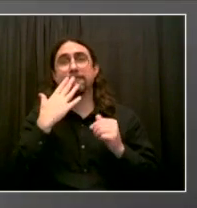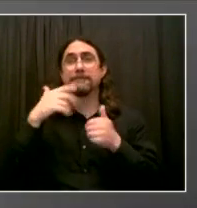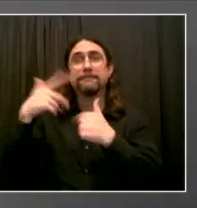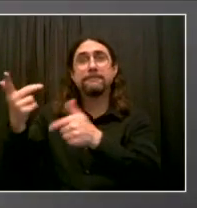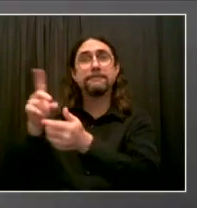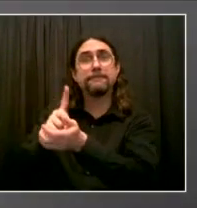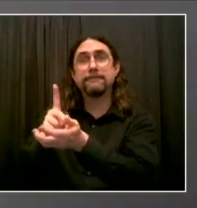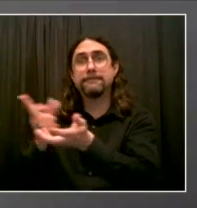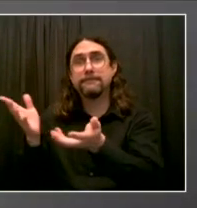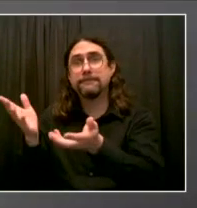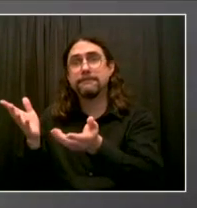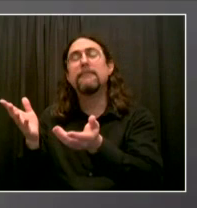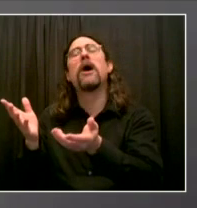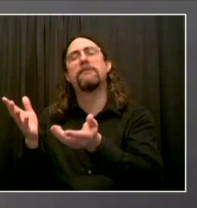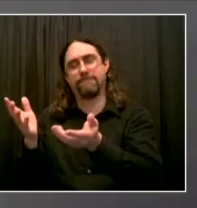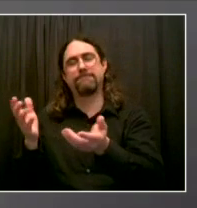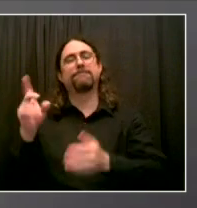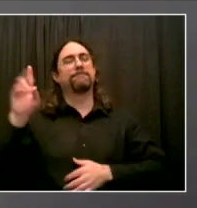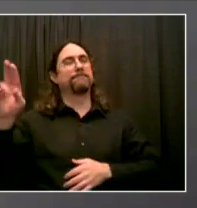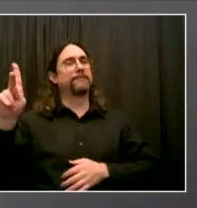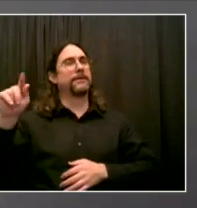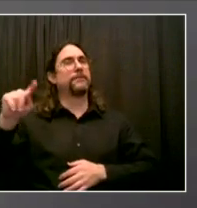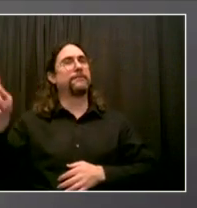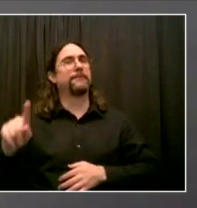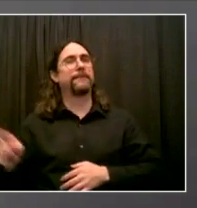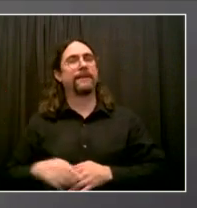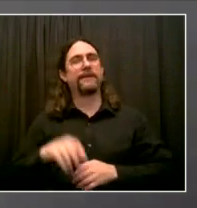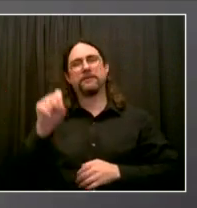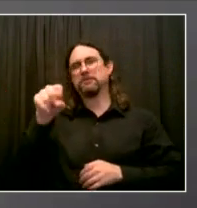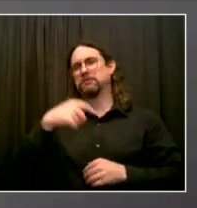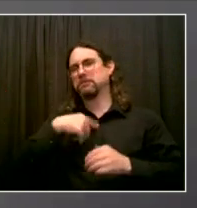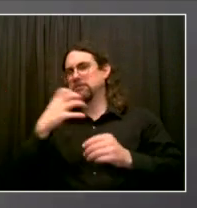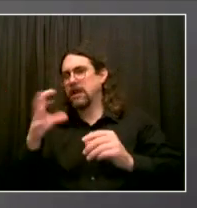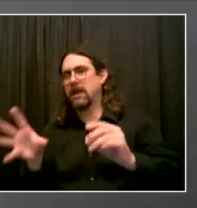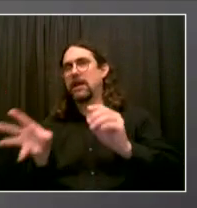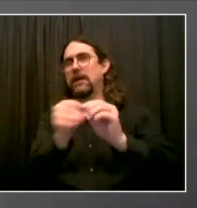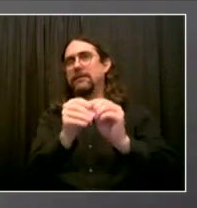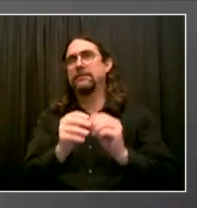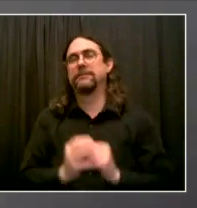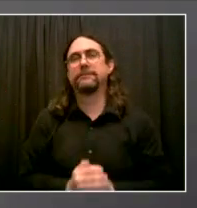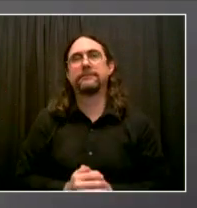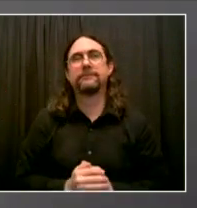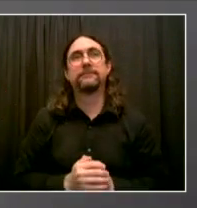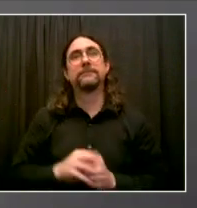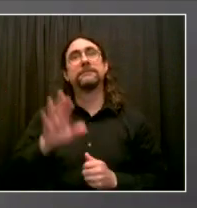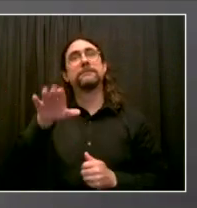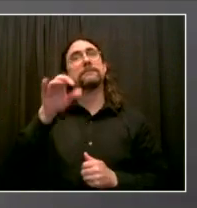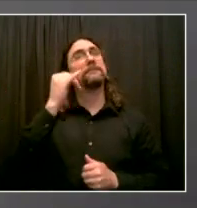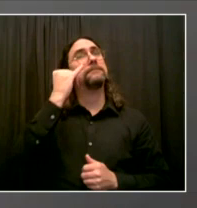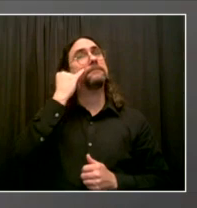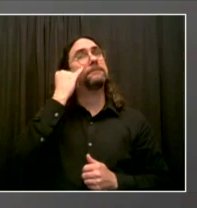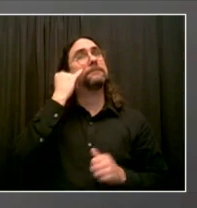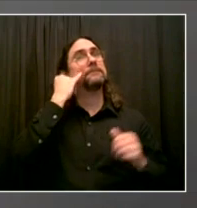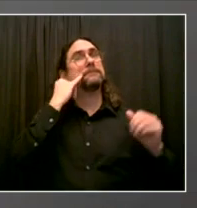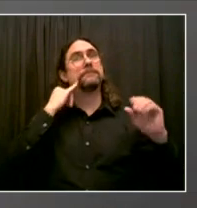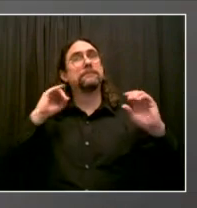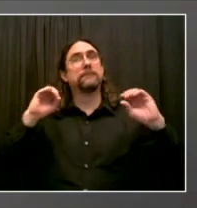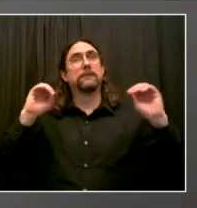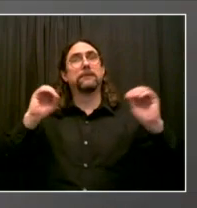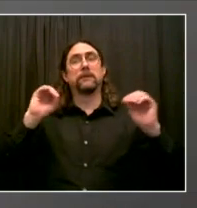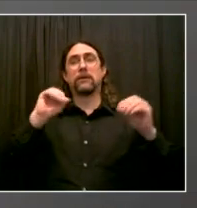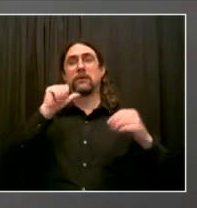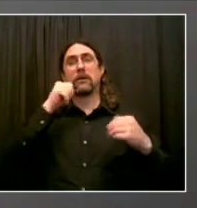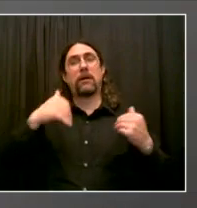herd immunity, it really increases our individual responsibility to get vaccinated. What herd immunity